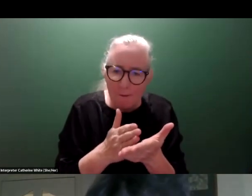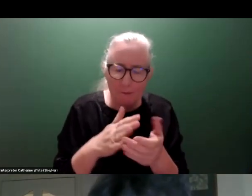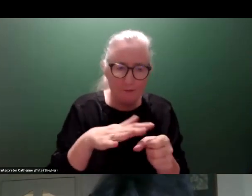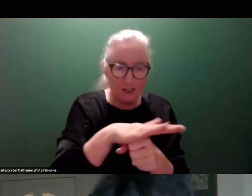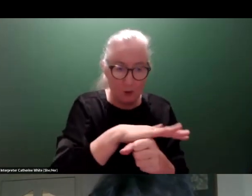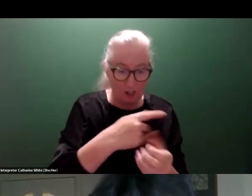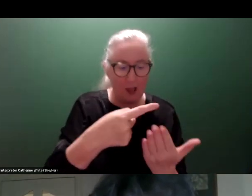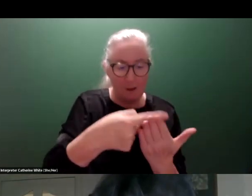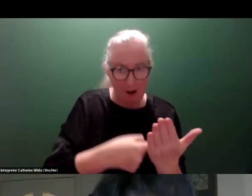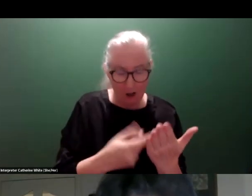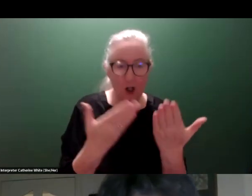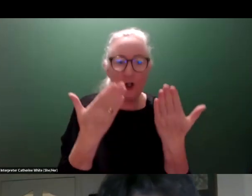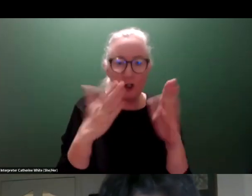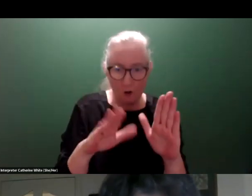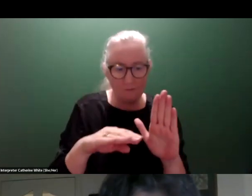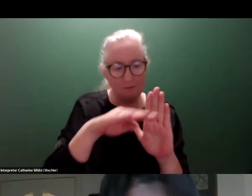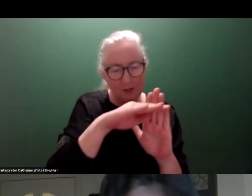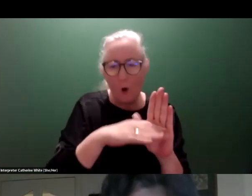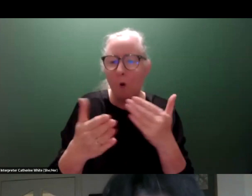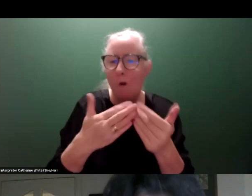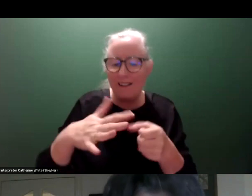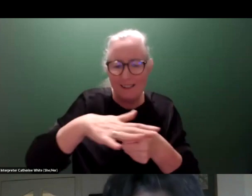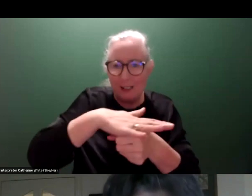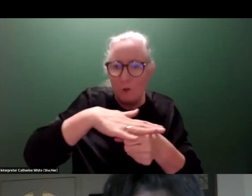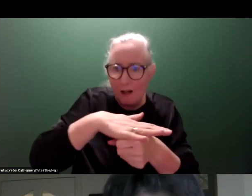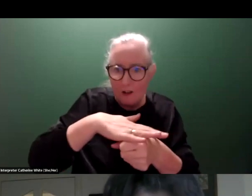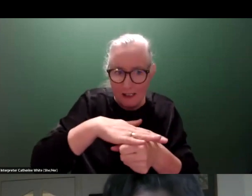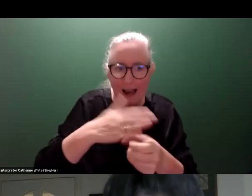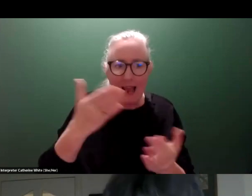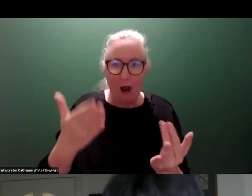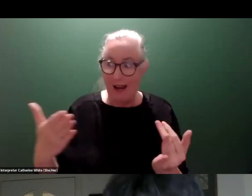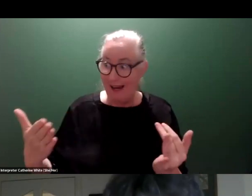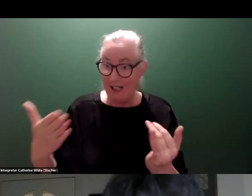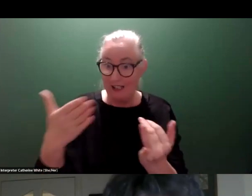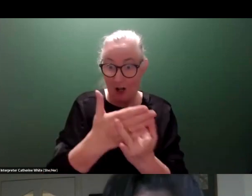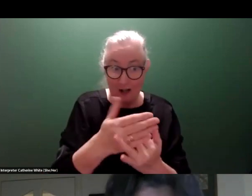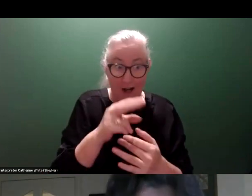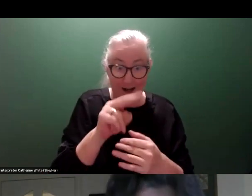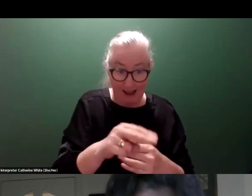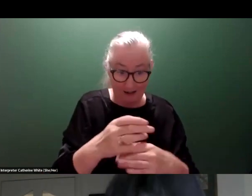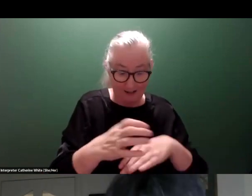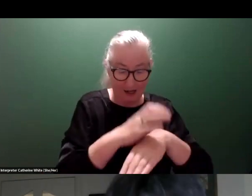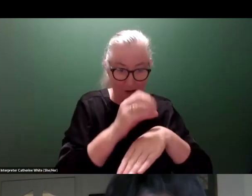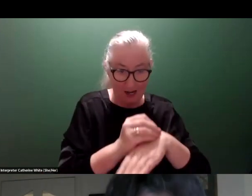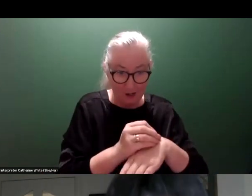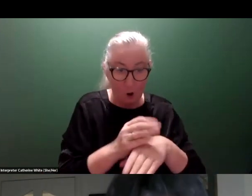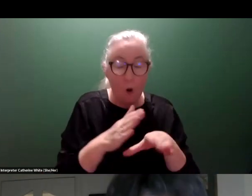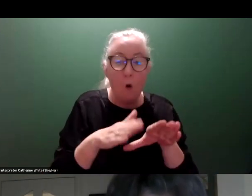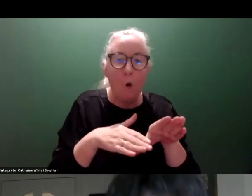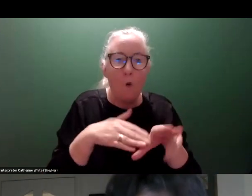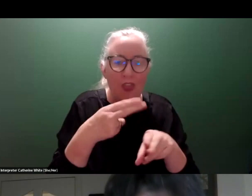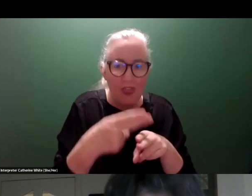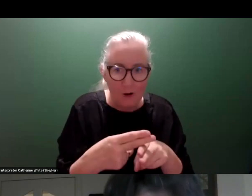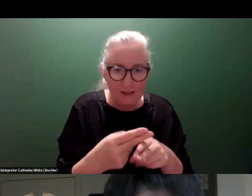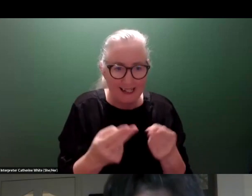policy sets out those circumstances, the intervention may proceed without the need